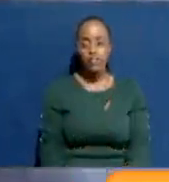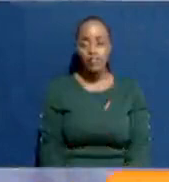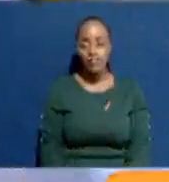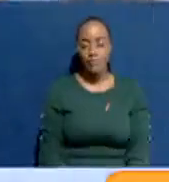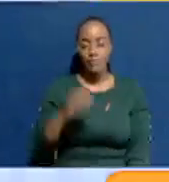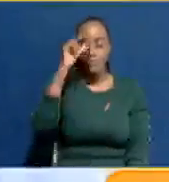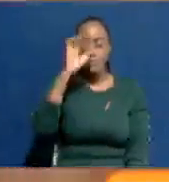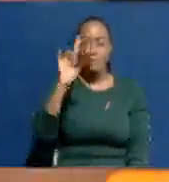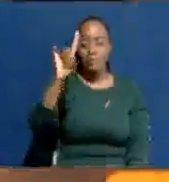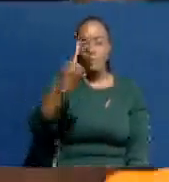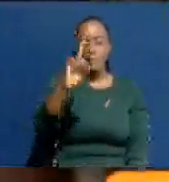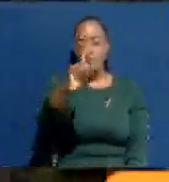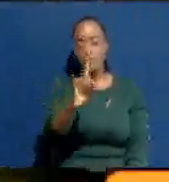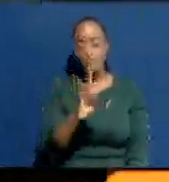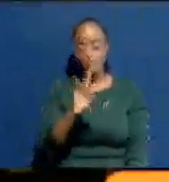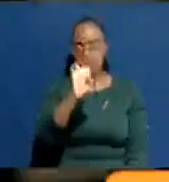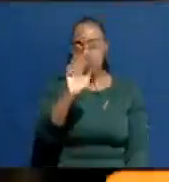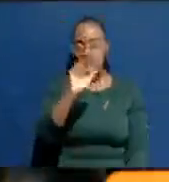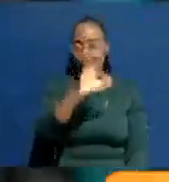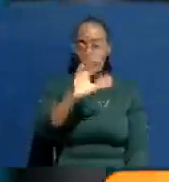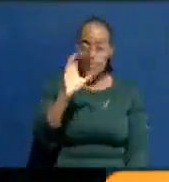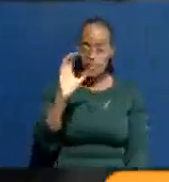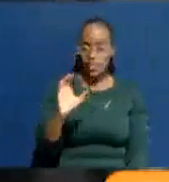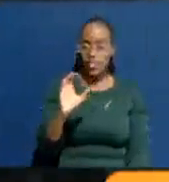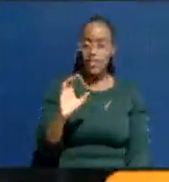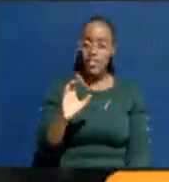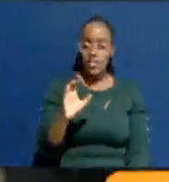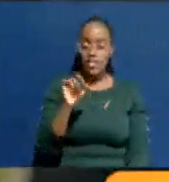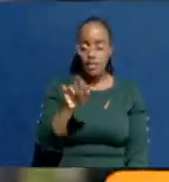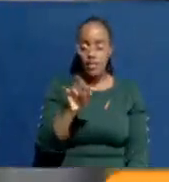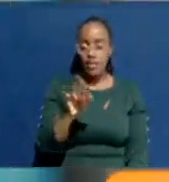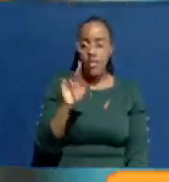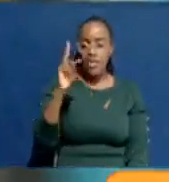Mwadime is the first governor to appear before the Ethics and Anti-Corruption Commission